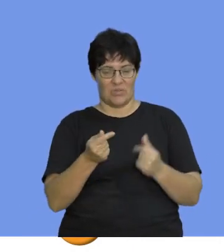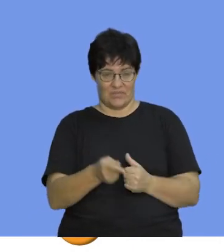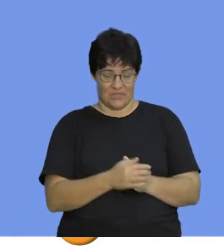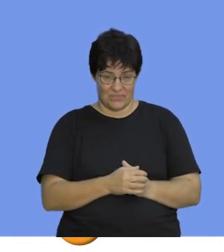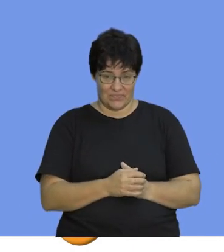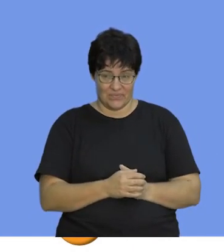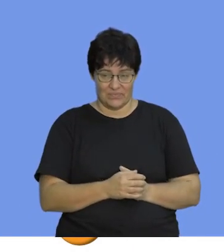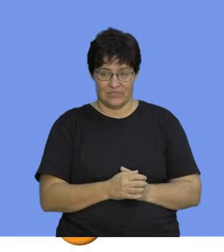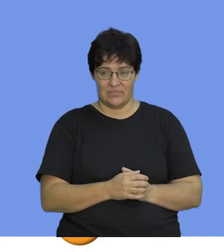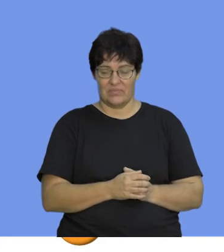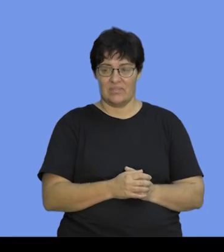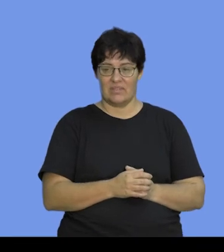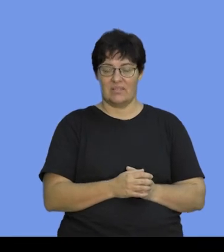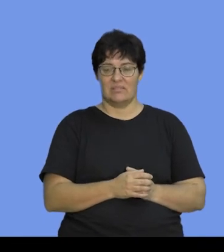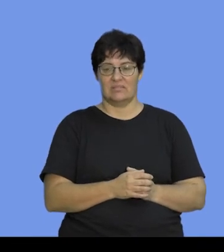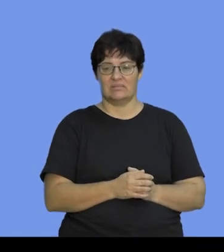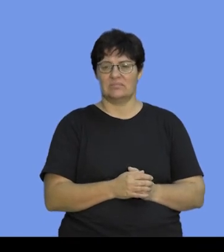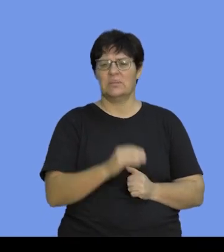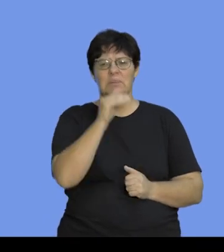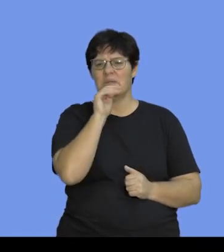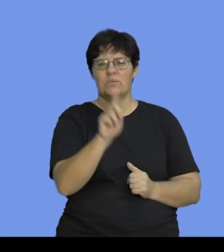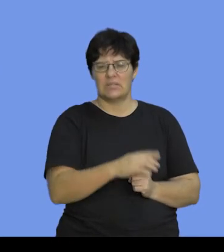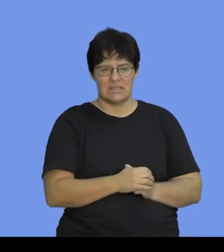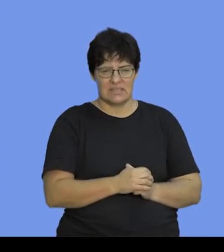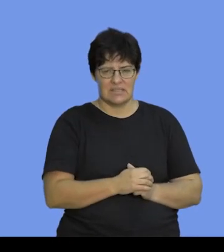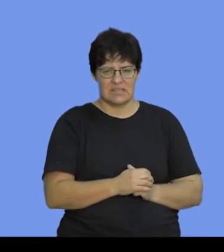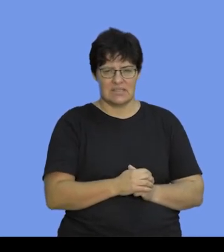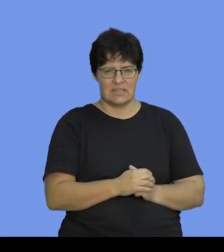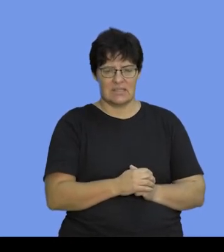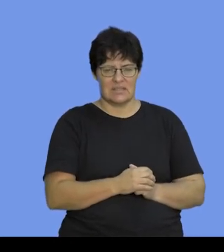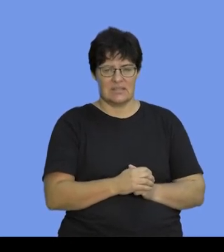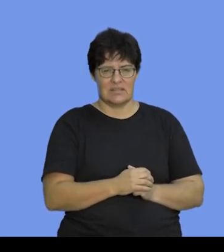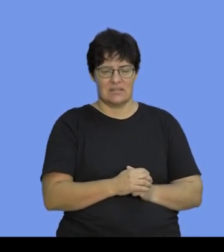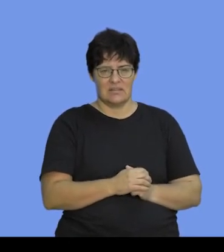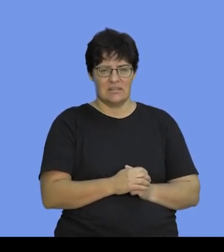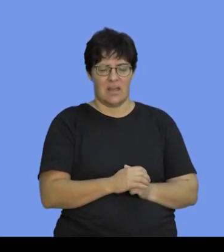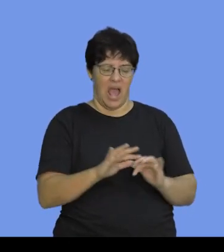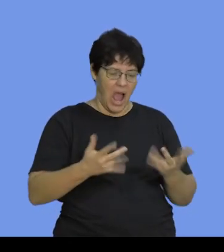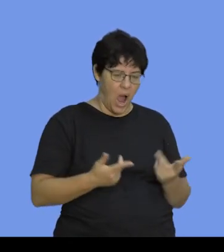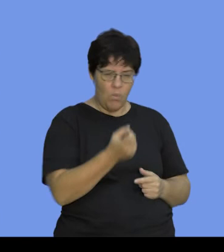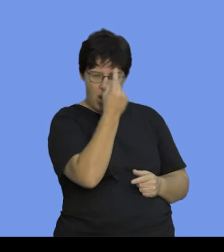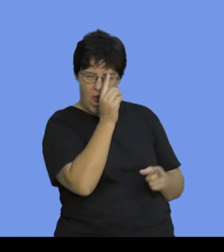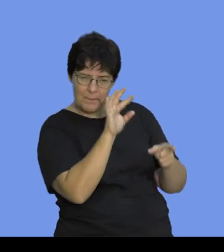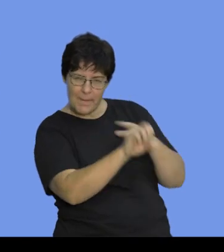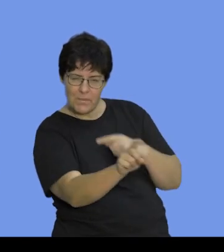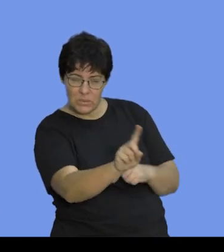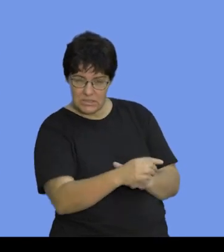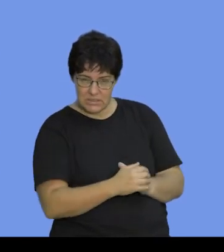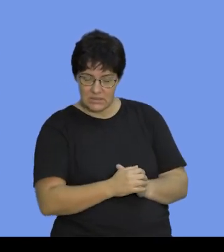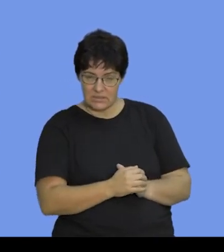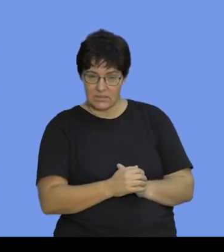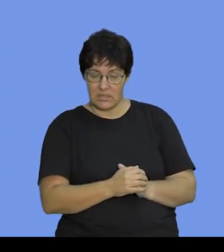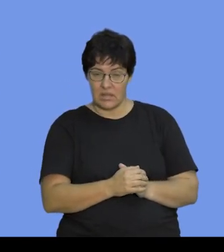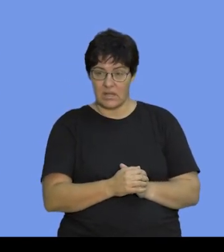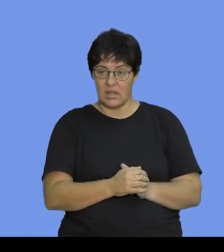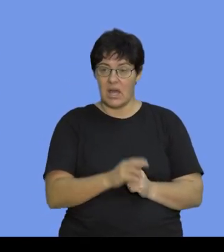okay? Right, so what does this mean in terms of our understanding or our discovery? The ratio of the